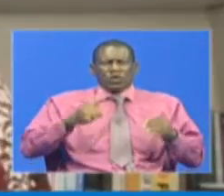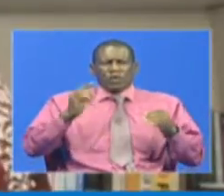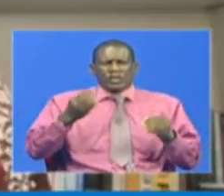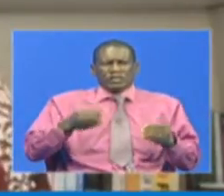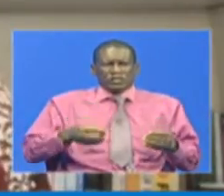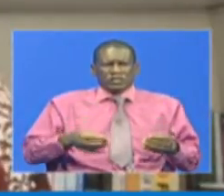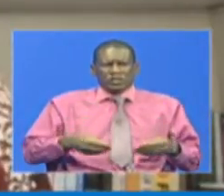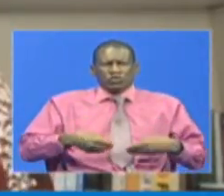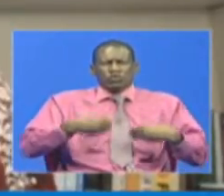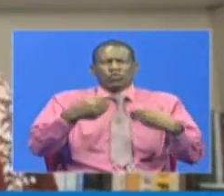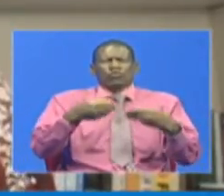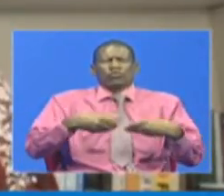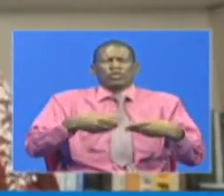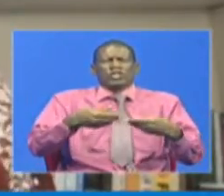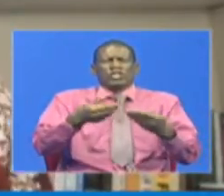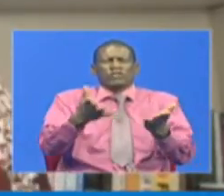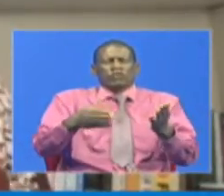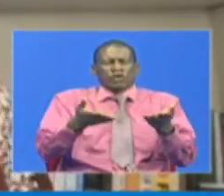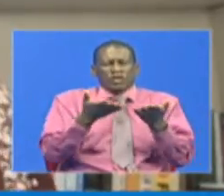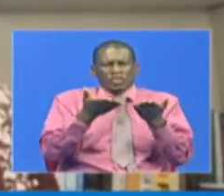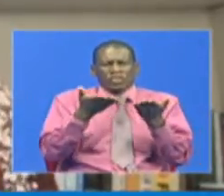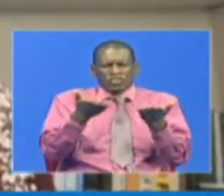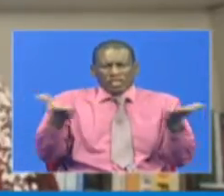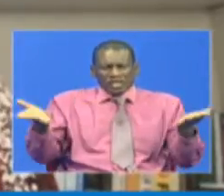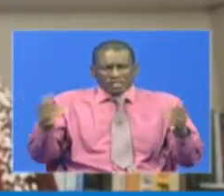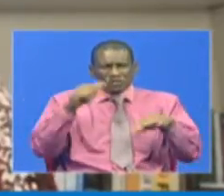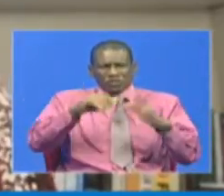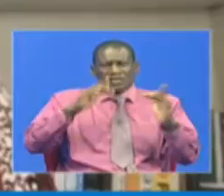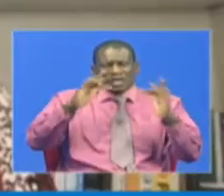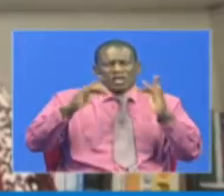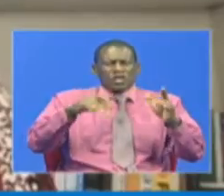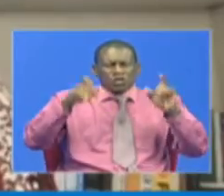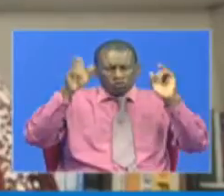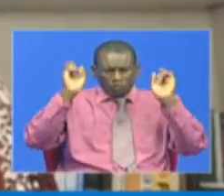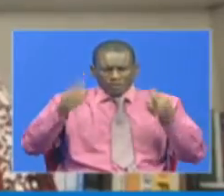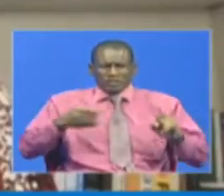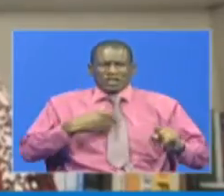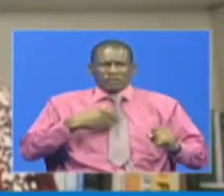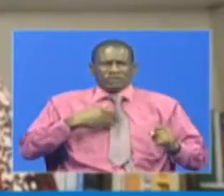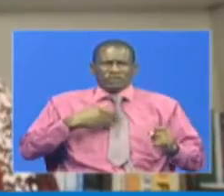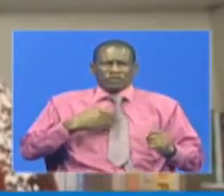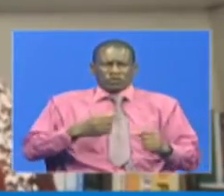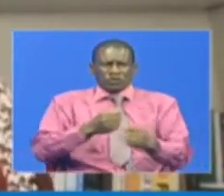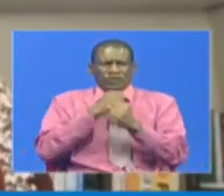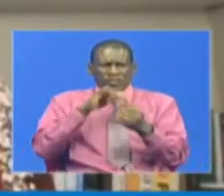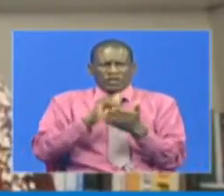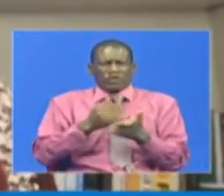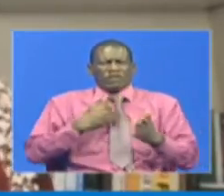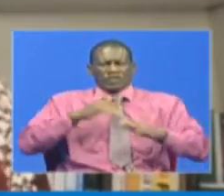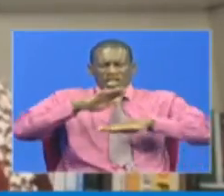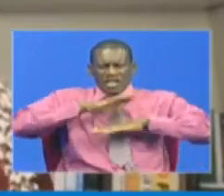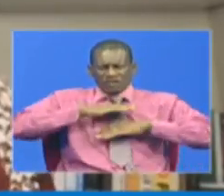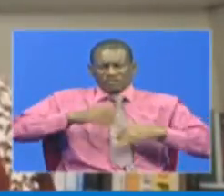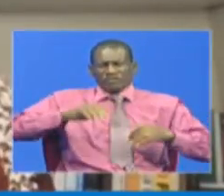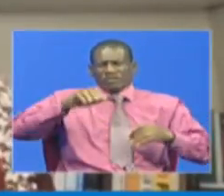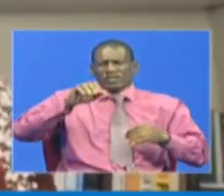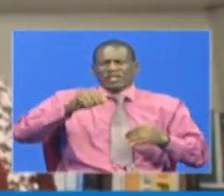on a platform, you need to be certain that there is sufficient supply. You cannot just go and put,